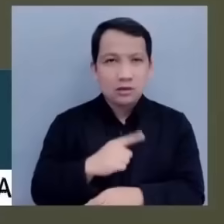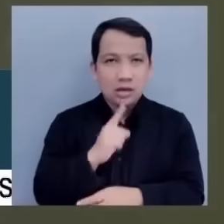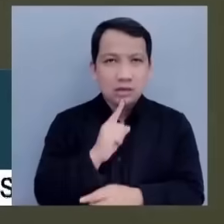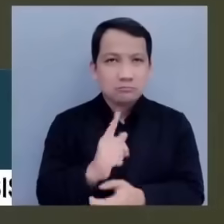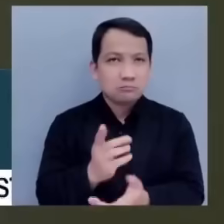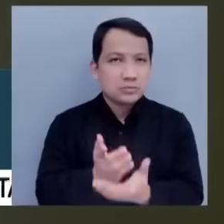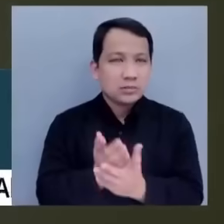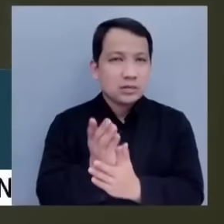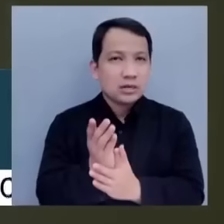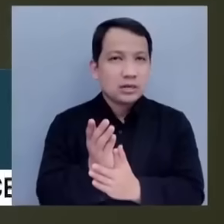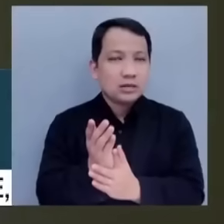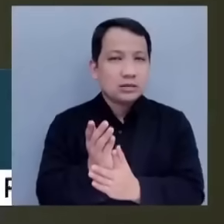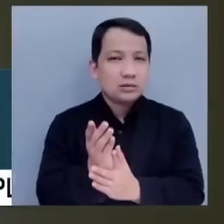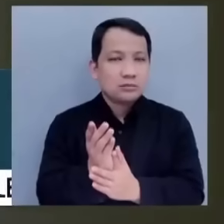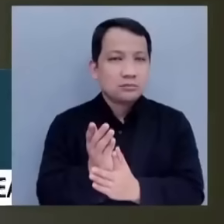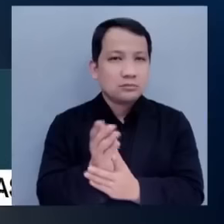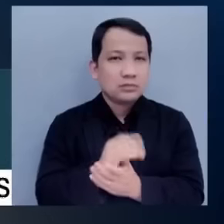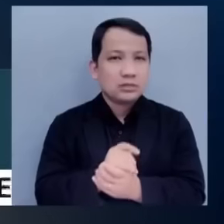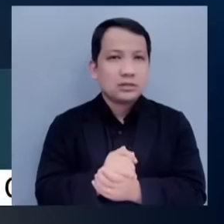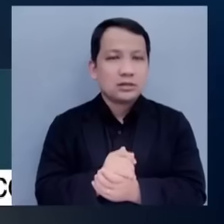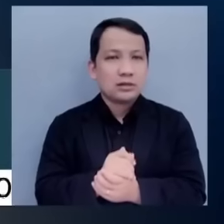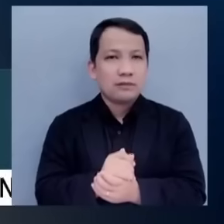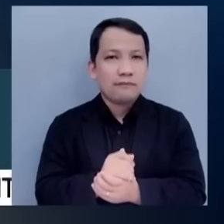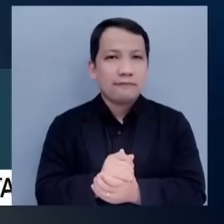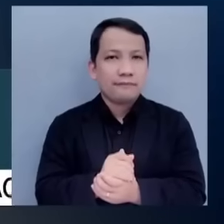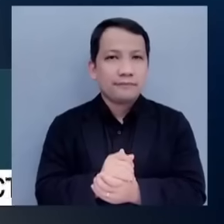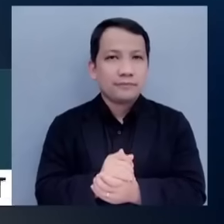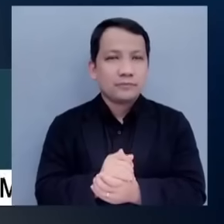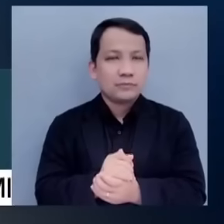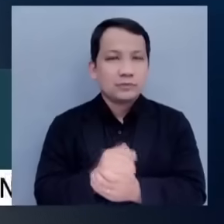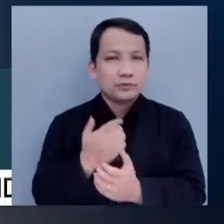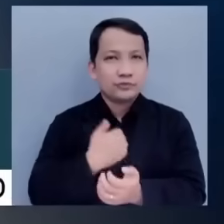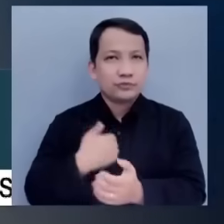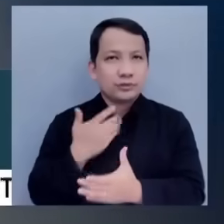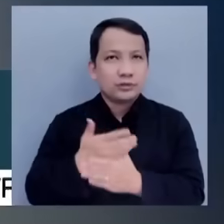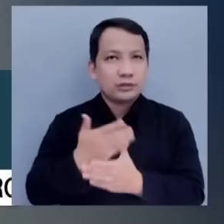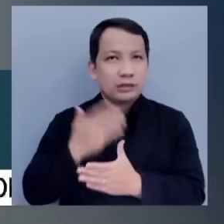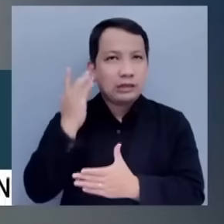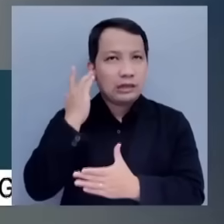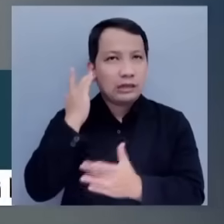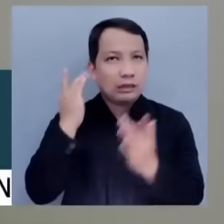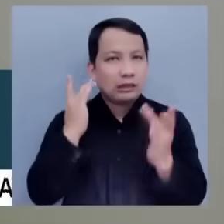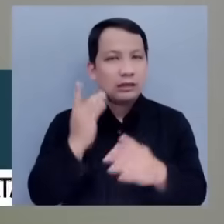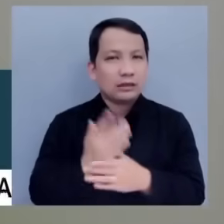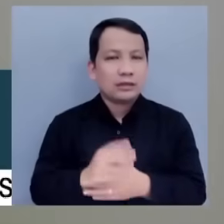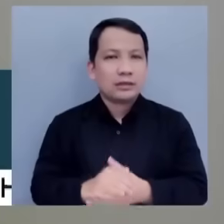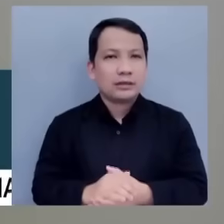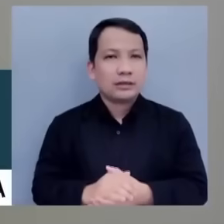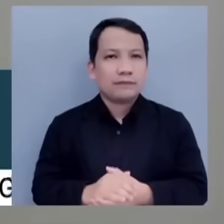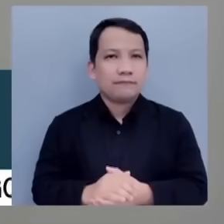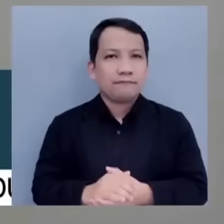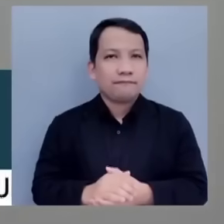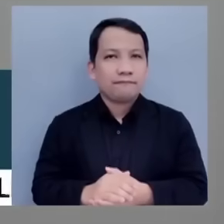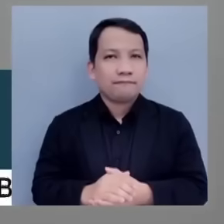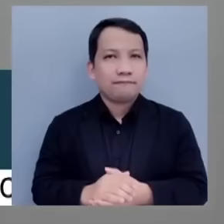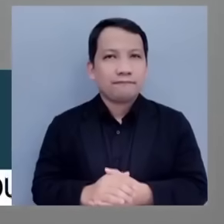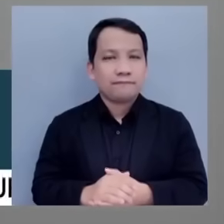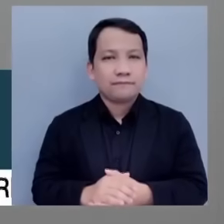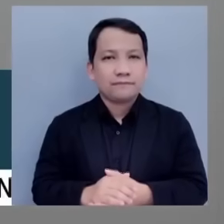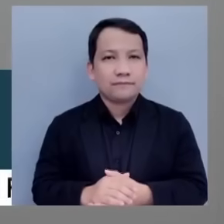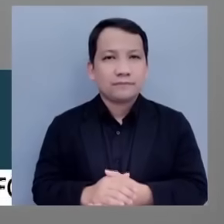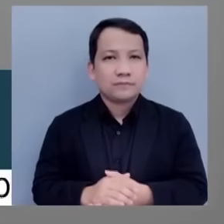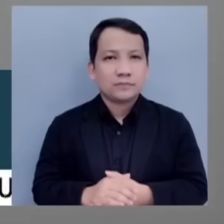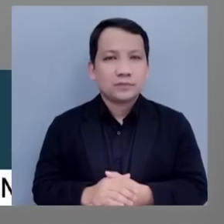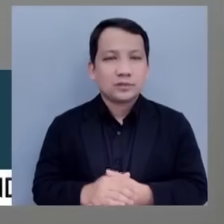to rough, prompting authorities to strictly implement the no-sail policy. The liquor ban is also being enforced throughout the province.